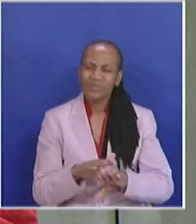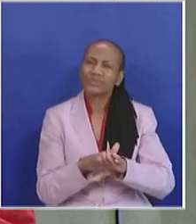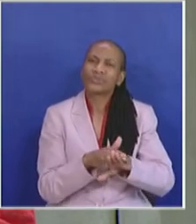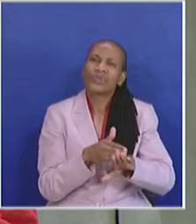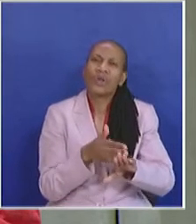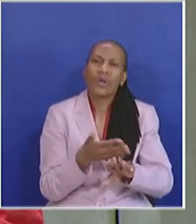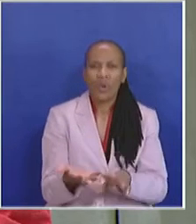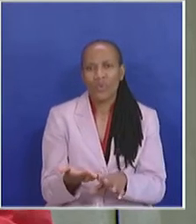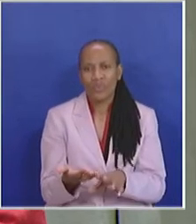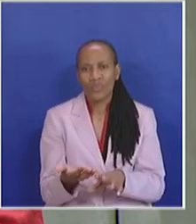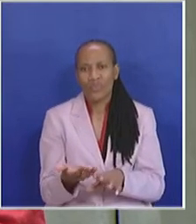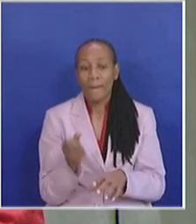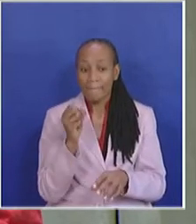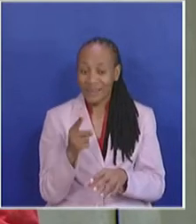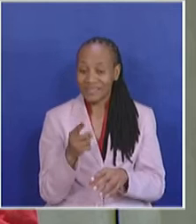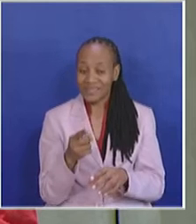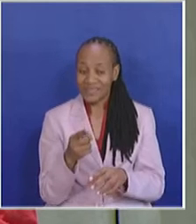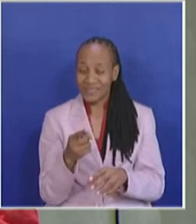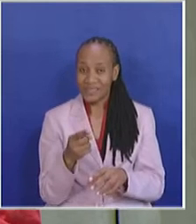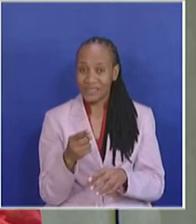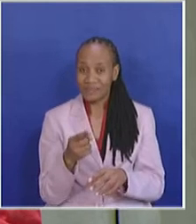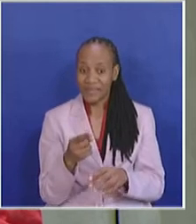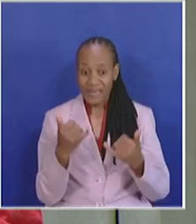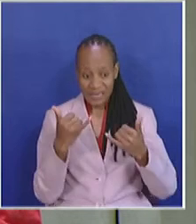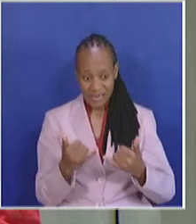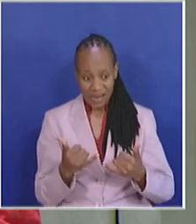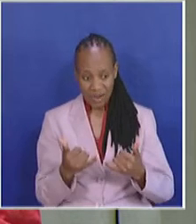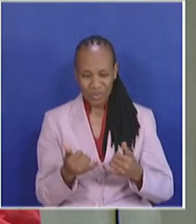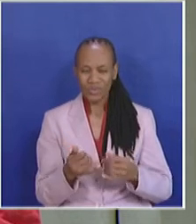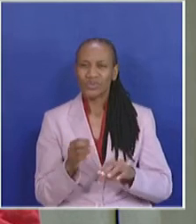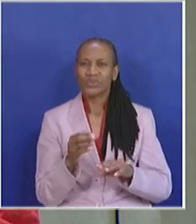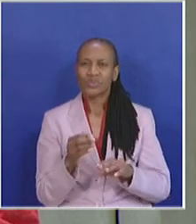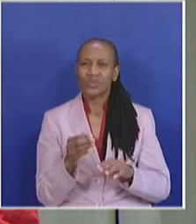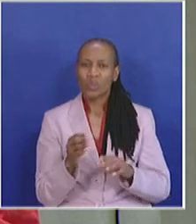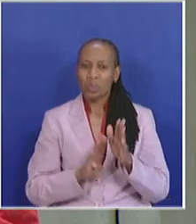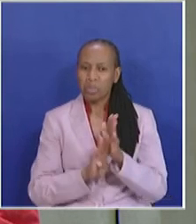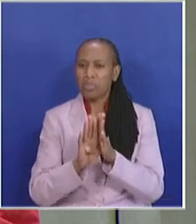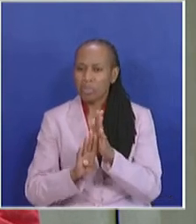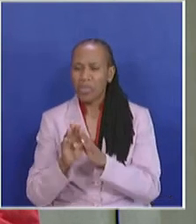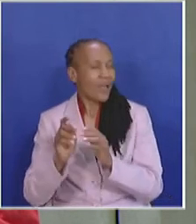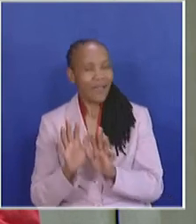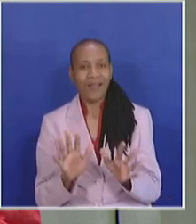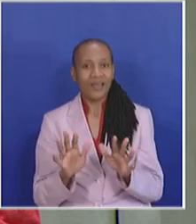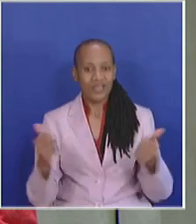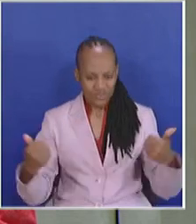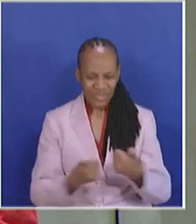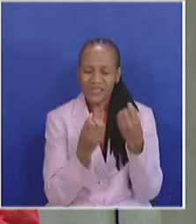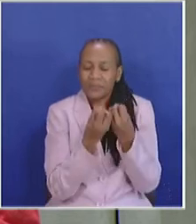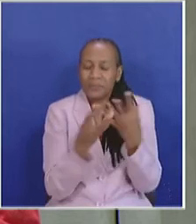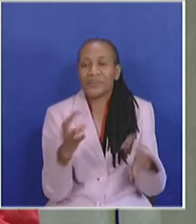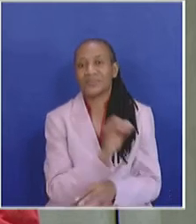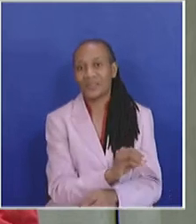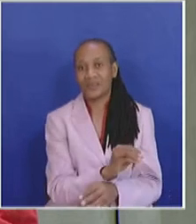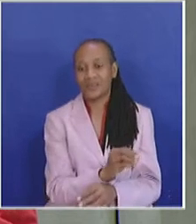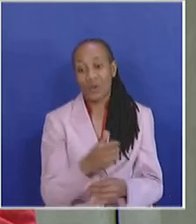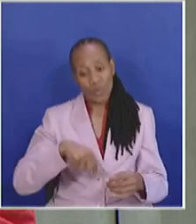people in terms of the land restitution, it is lying fallow with a myriad of challenges. It is therefore requested